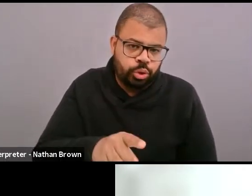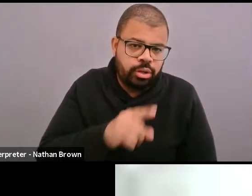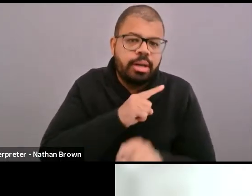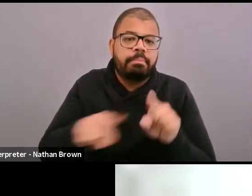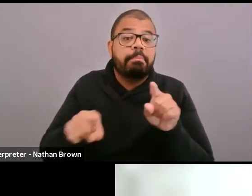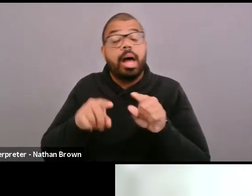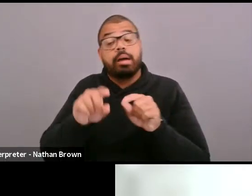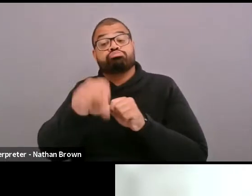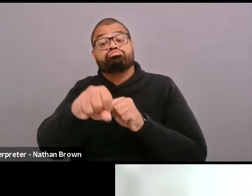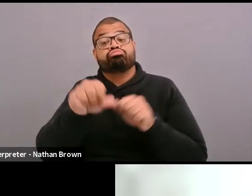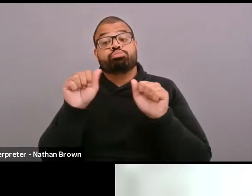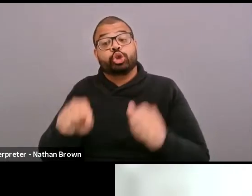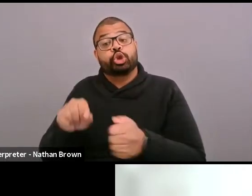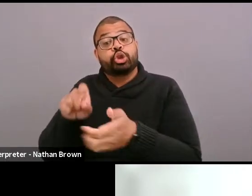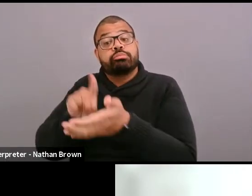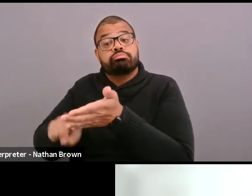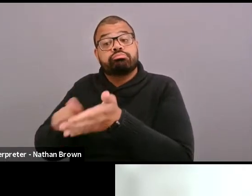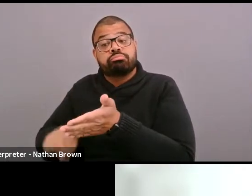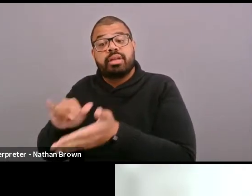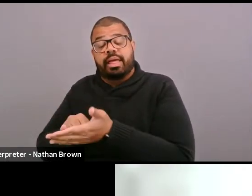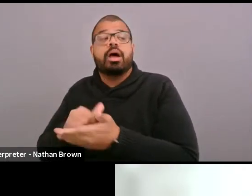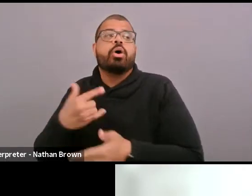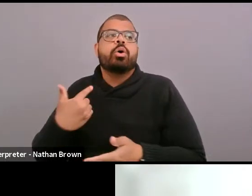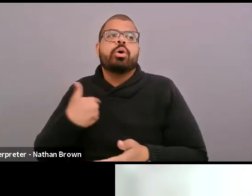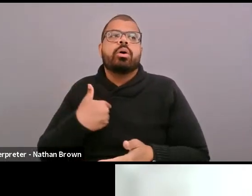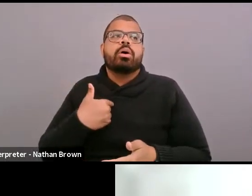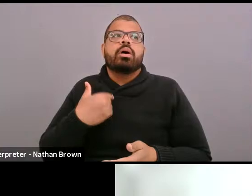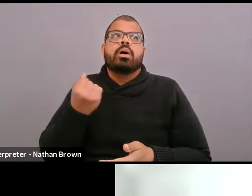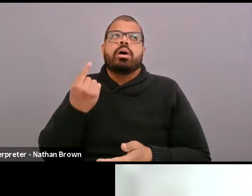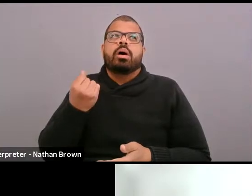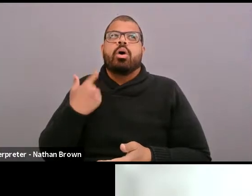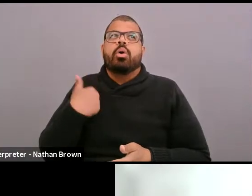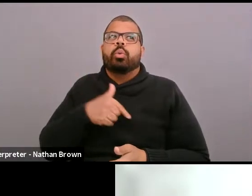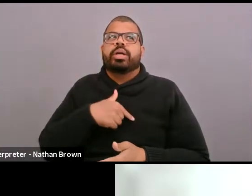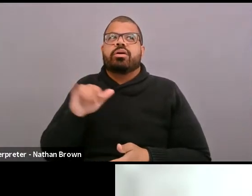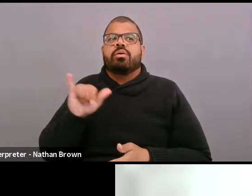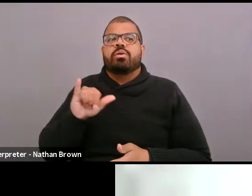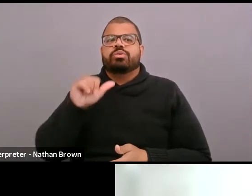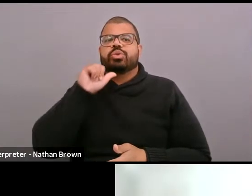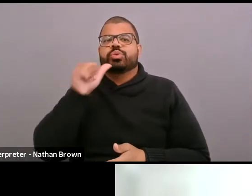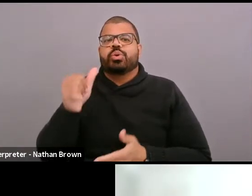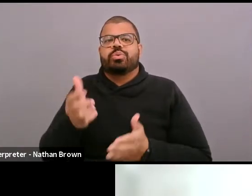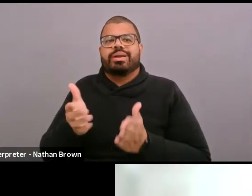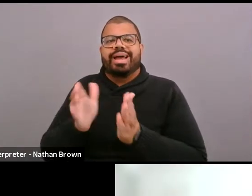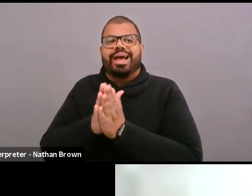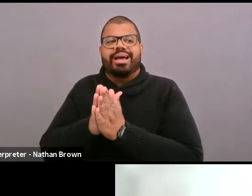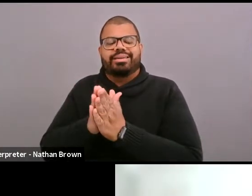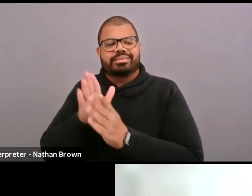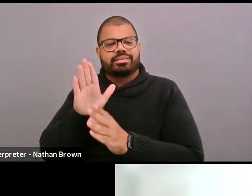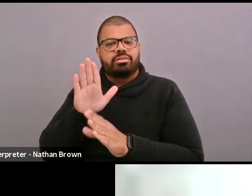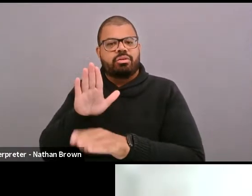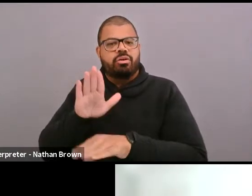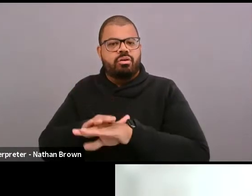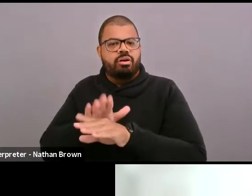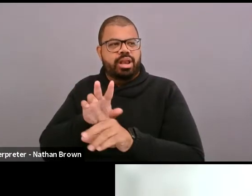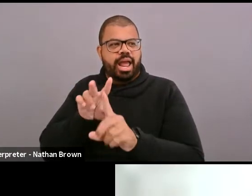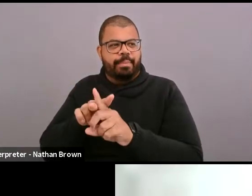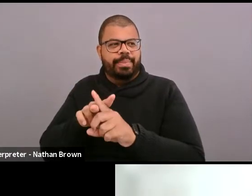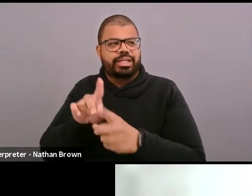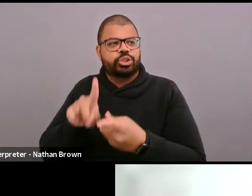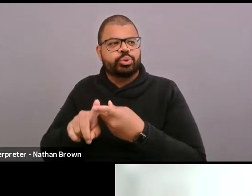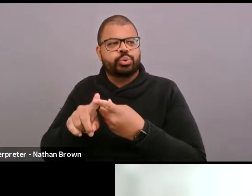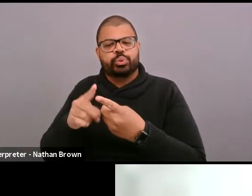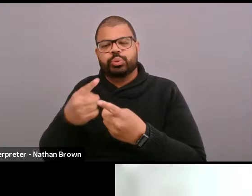into. We don't ask students on their application to say like what